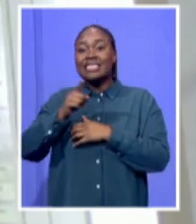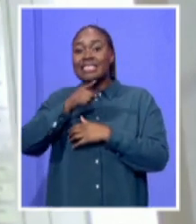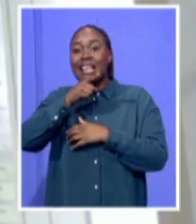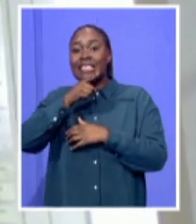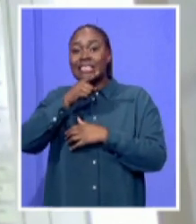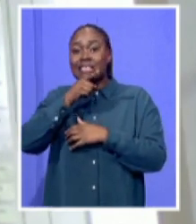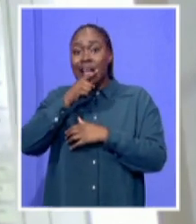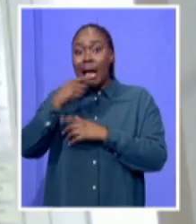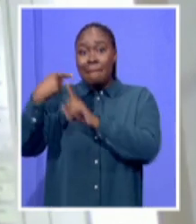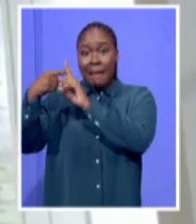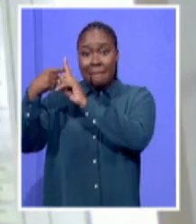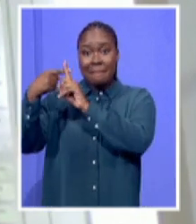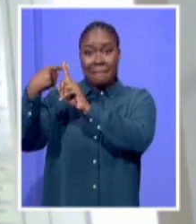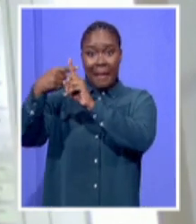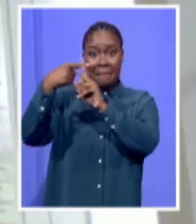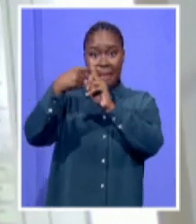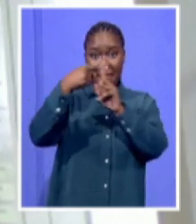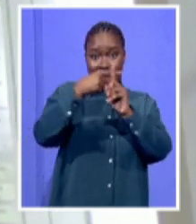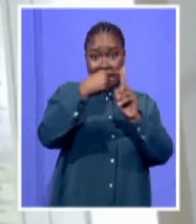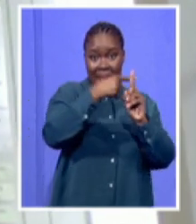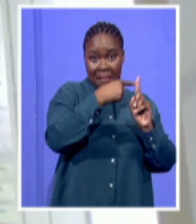monitoring wastewater to see whether